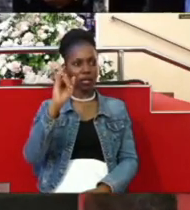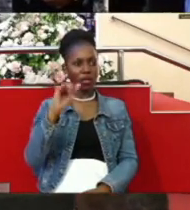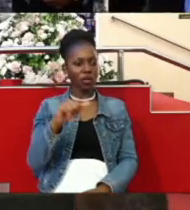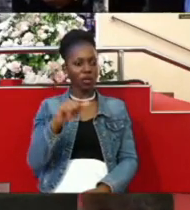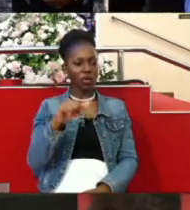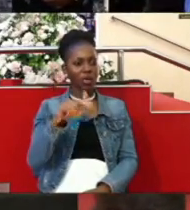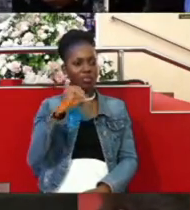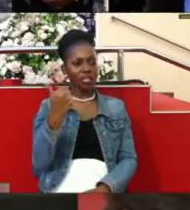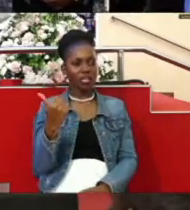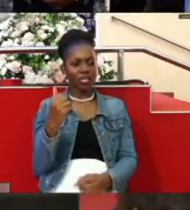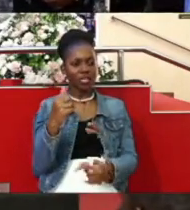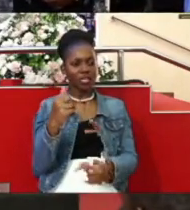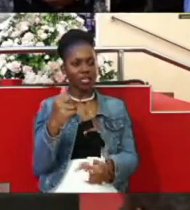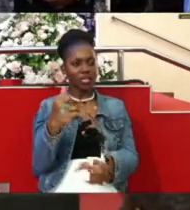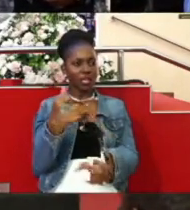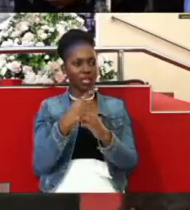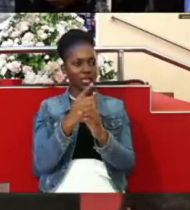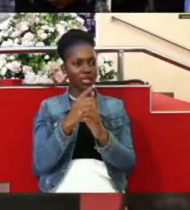Maybe in your place of work.